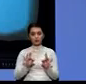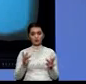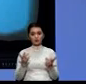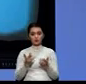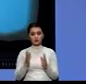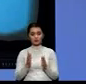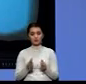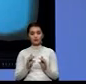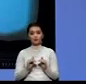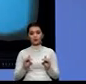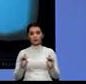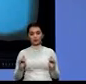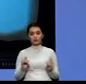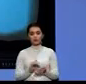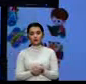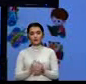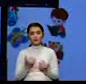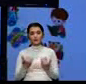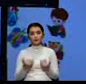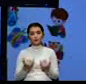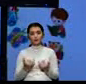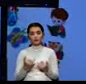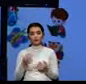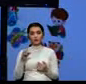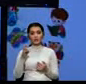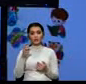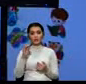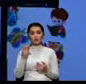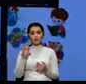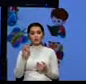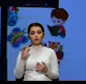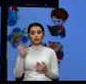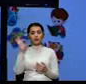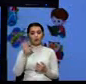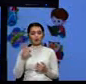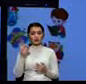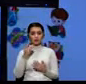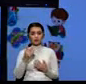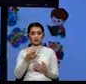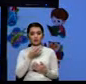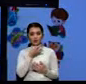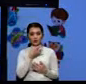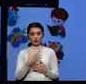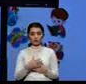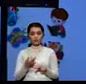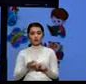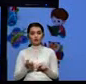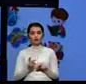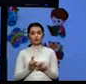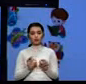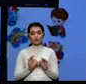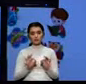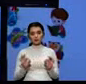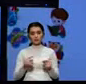etishingiz kerak. Bolajonlar, bugungi Abu Rayhon Biruniy haqidagi rivoyat sizga yoqdimi? Juda